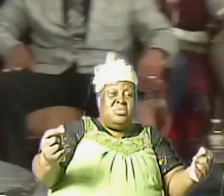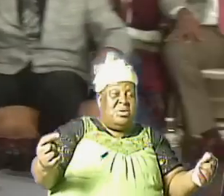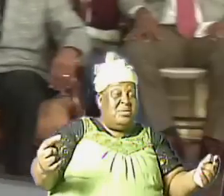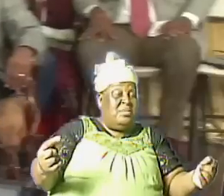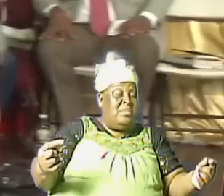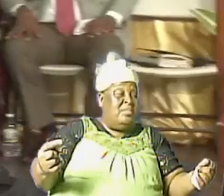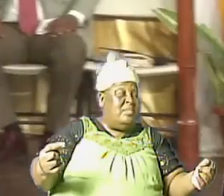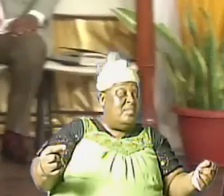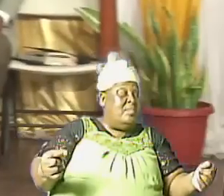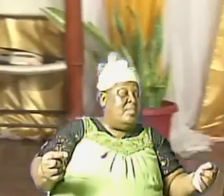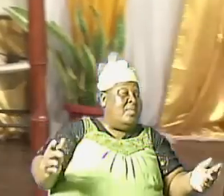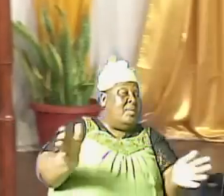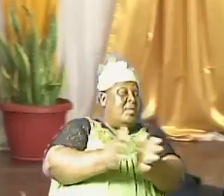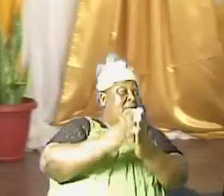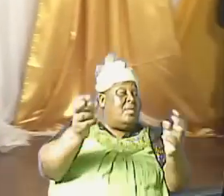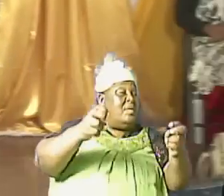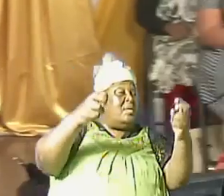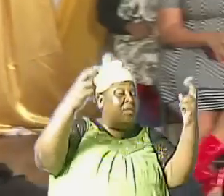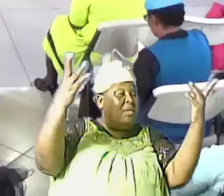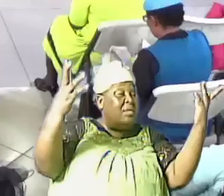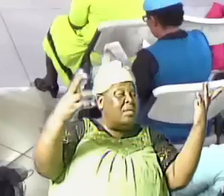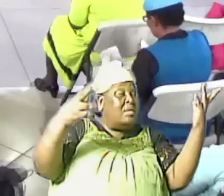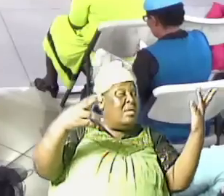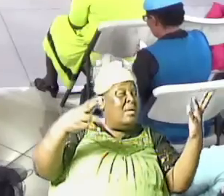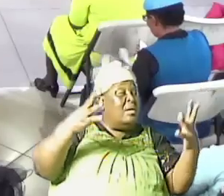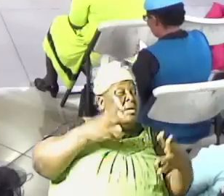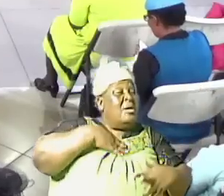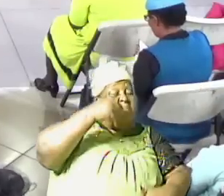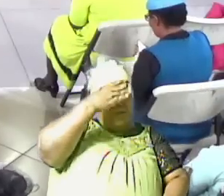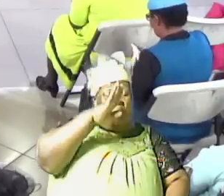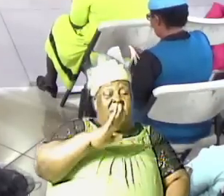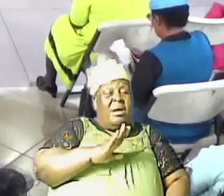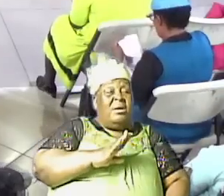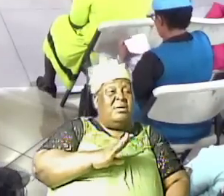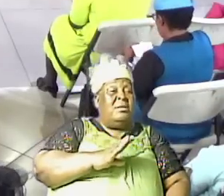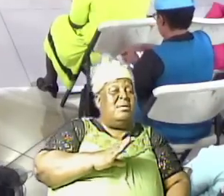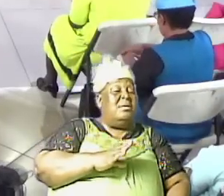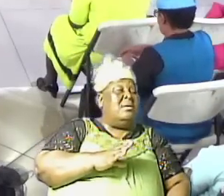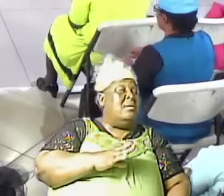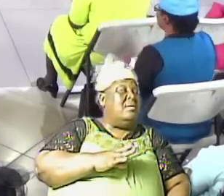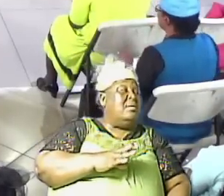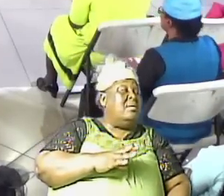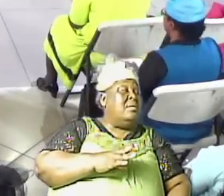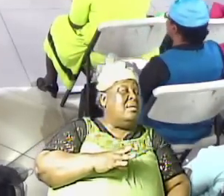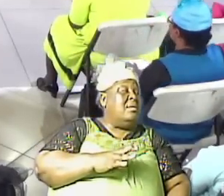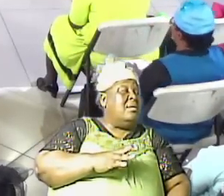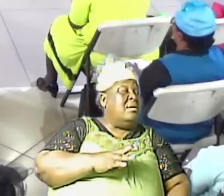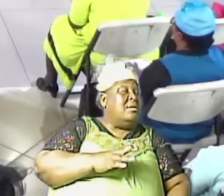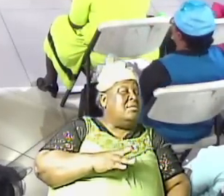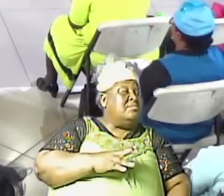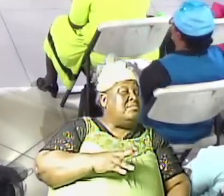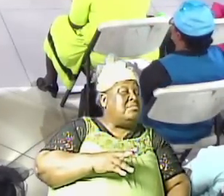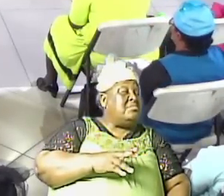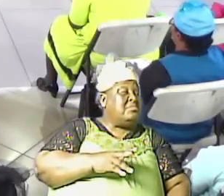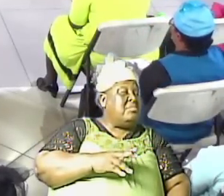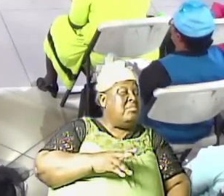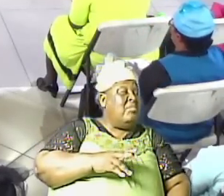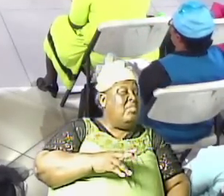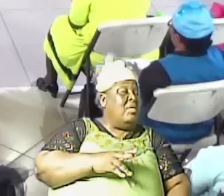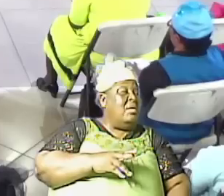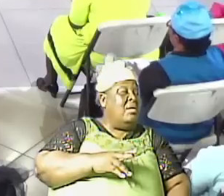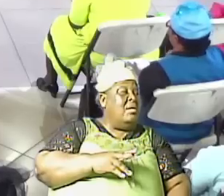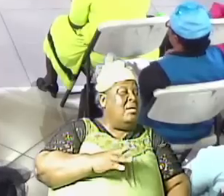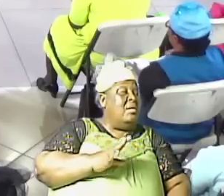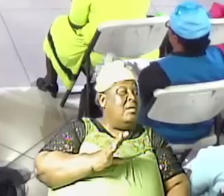Lord Jesus, hallelujah. My God. Yes, yes, yes, Lord. Let me find it now.